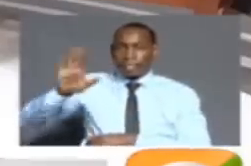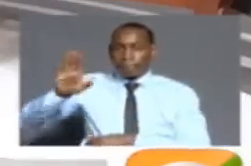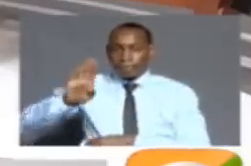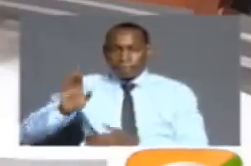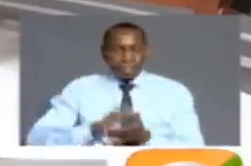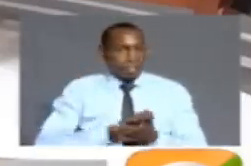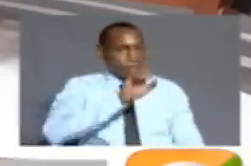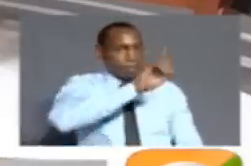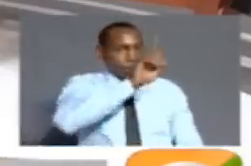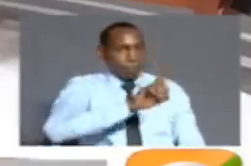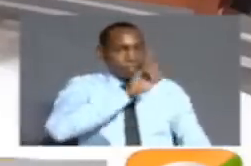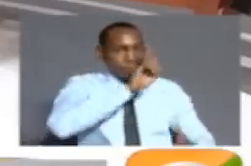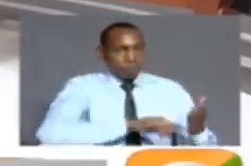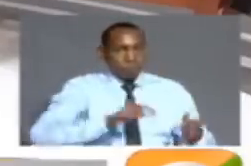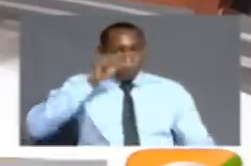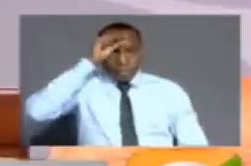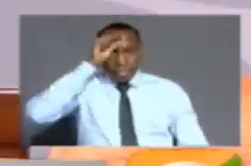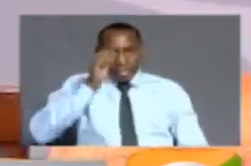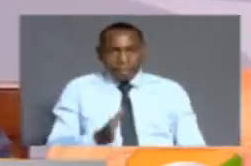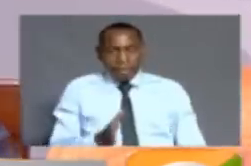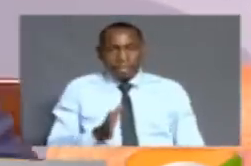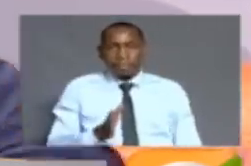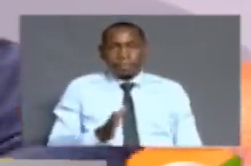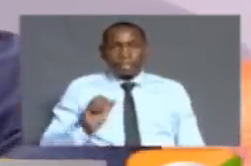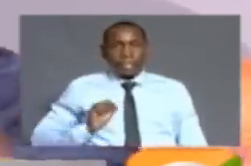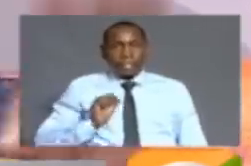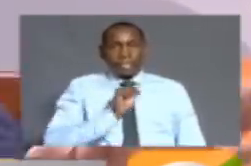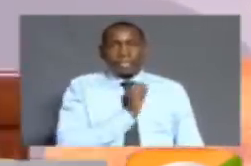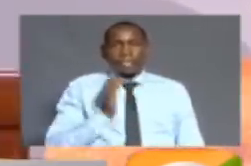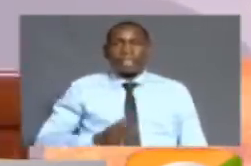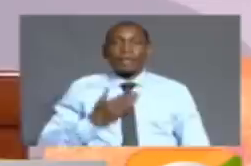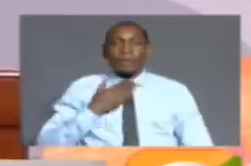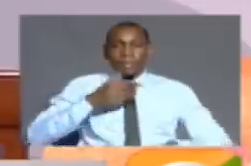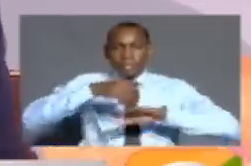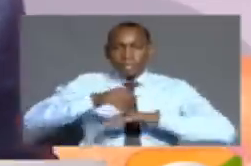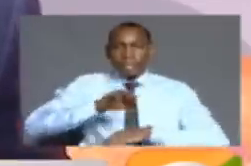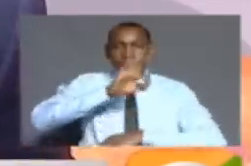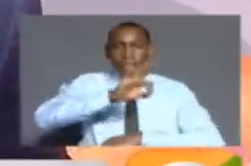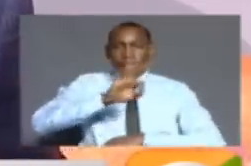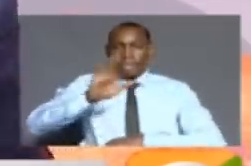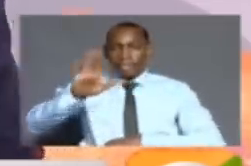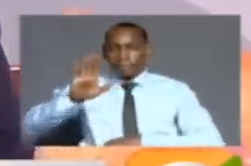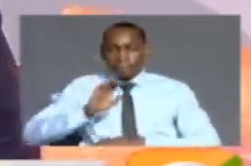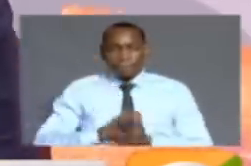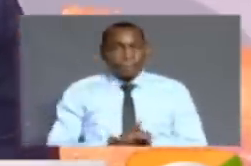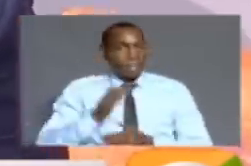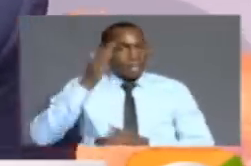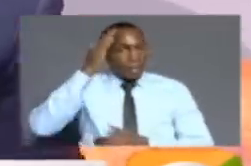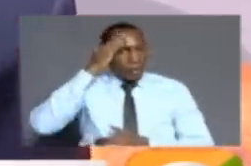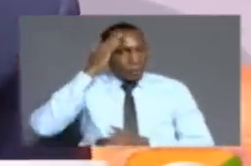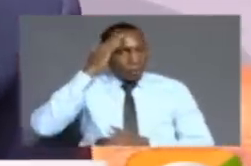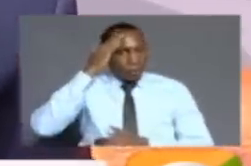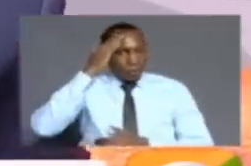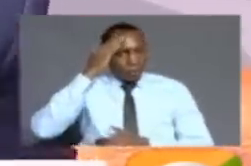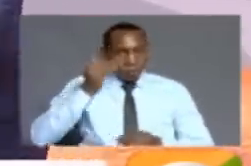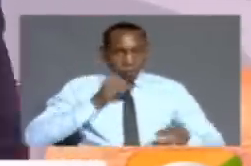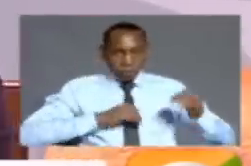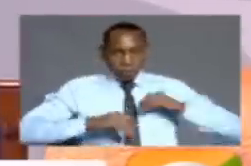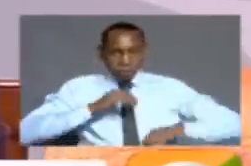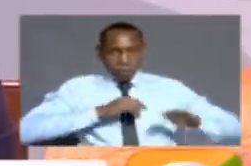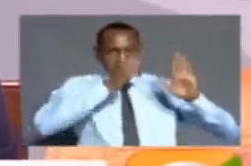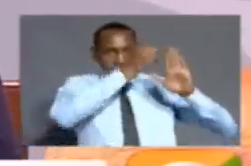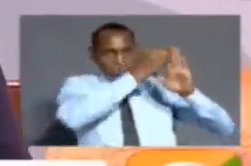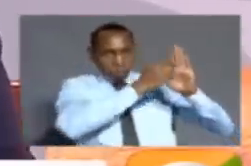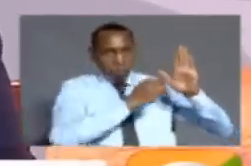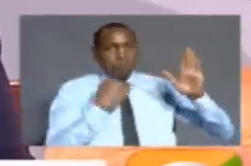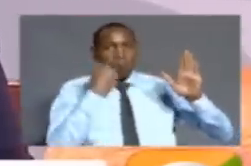question was, yes. governors, senators want to send 335. Yes. Do you know in the rank of corruption, who is leading